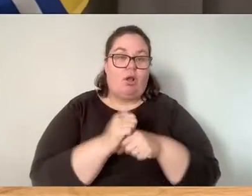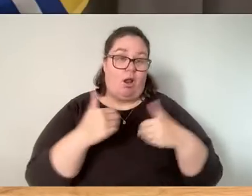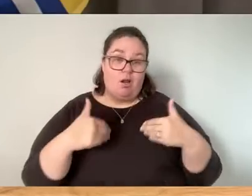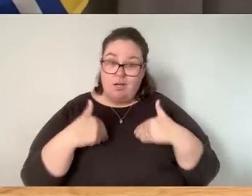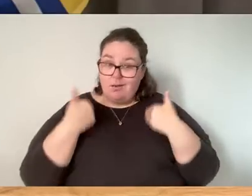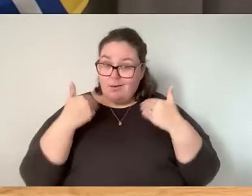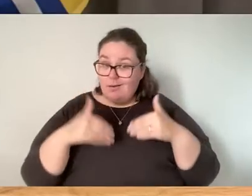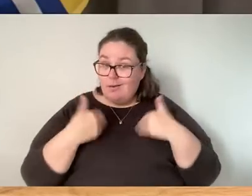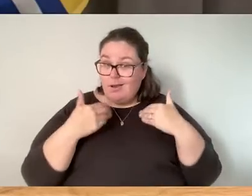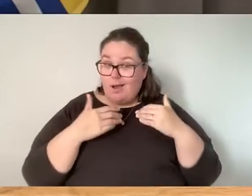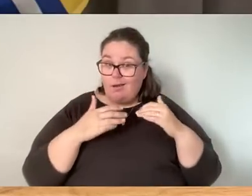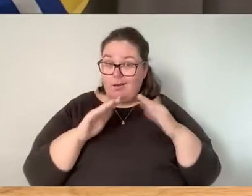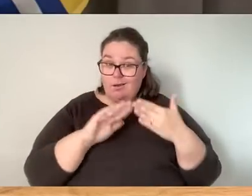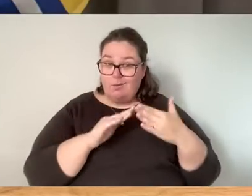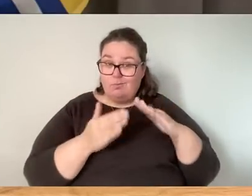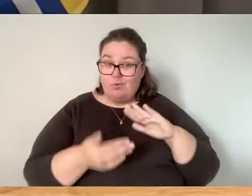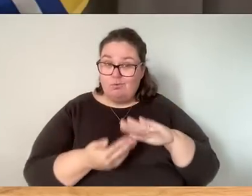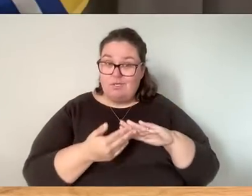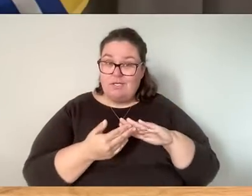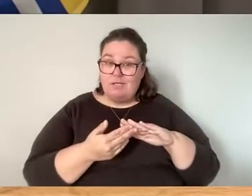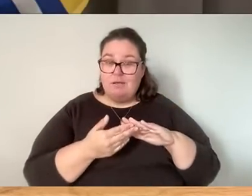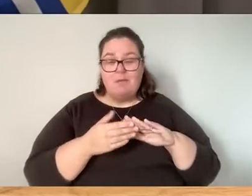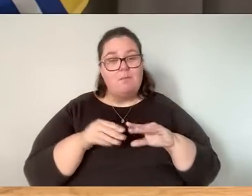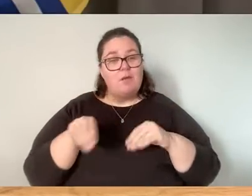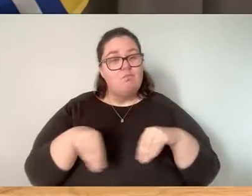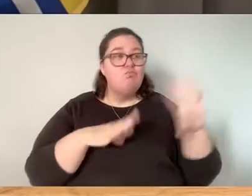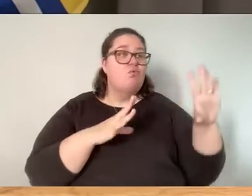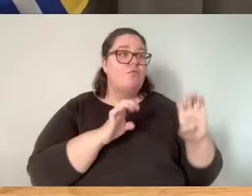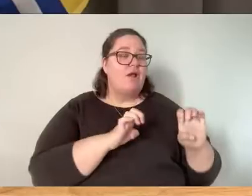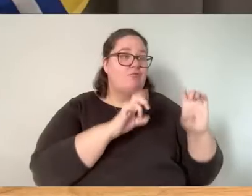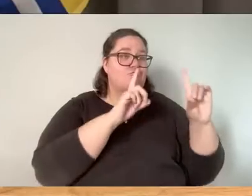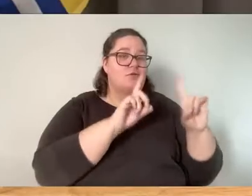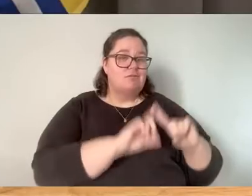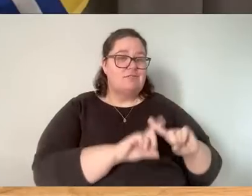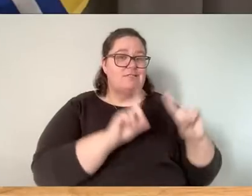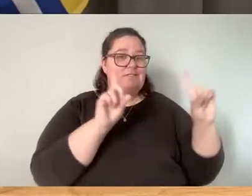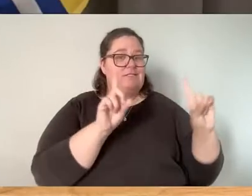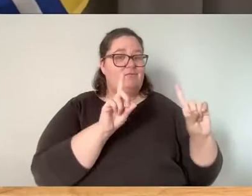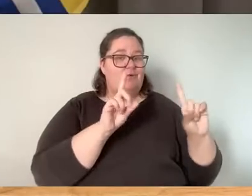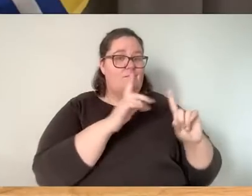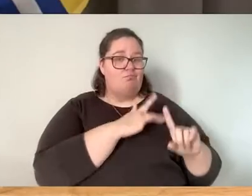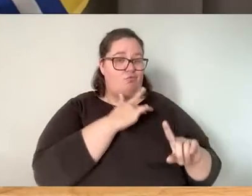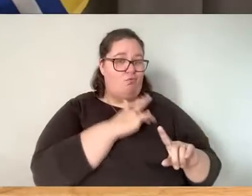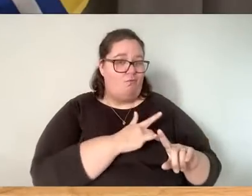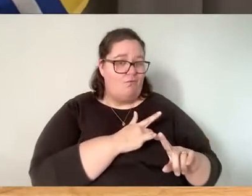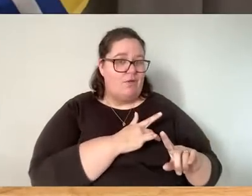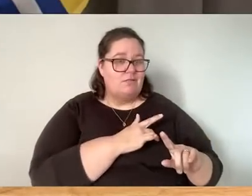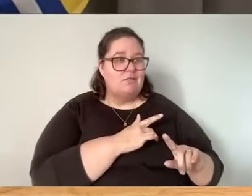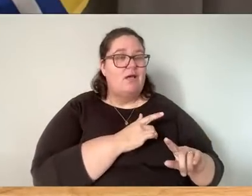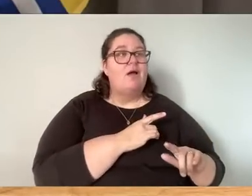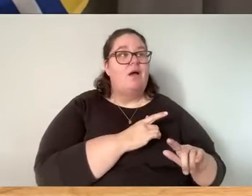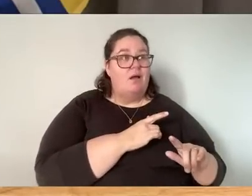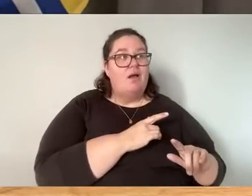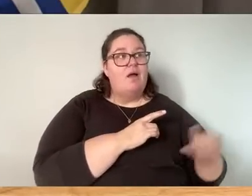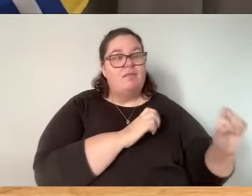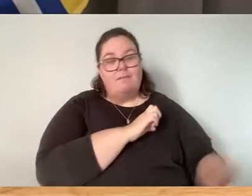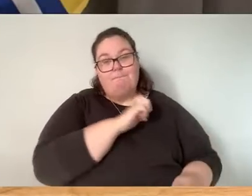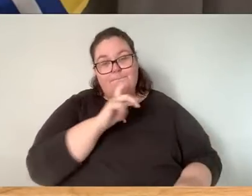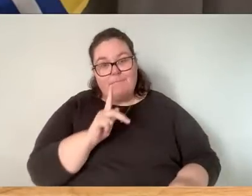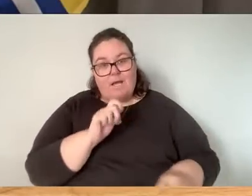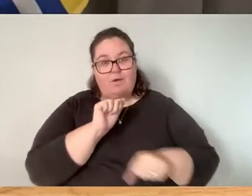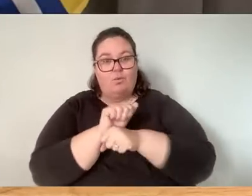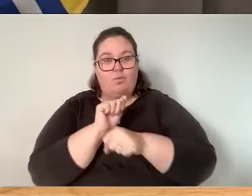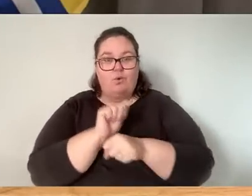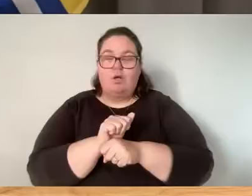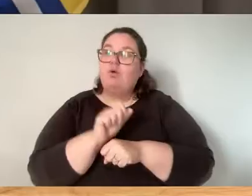go to take some education at on the post-secondary level, and they will be able to join the workforce. So